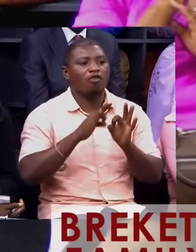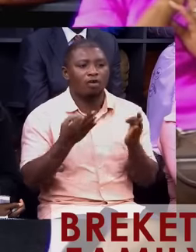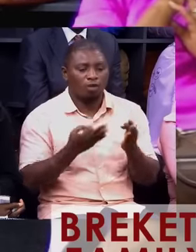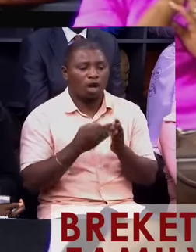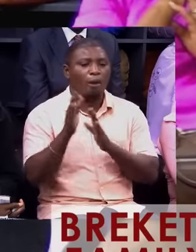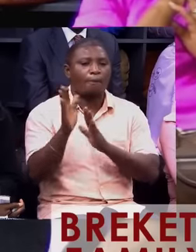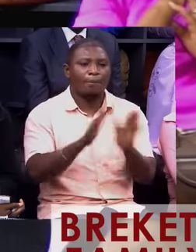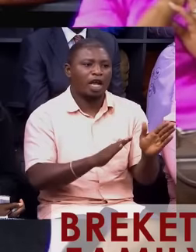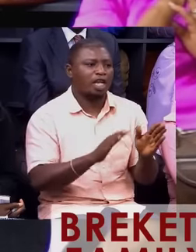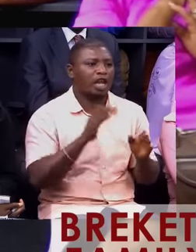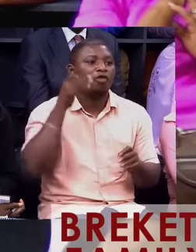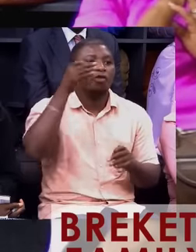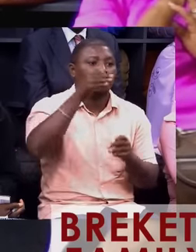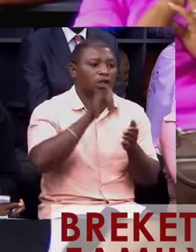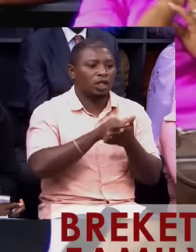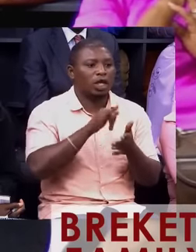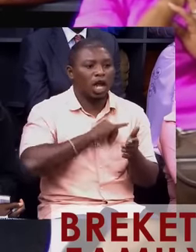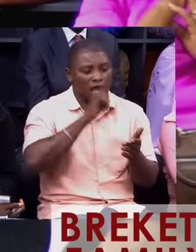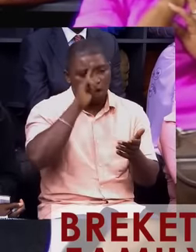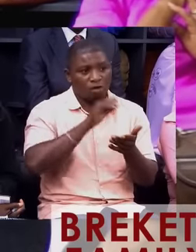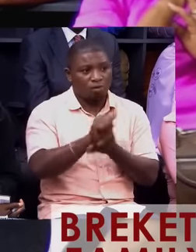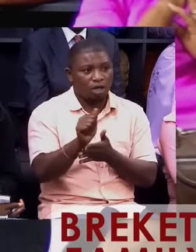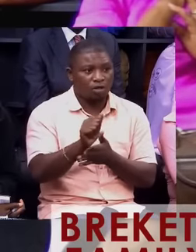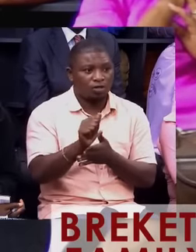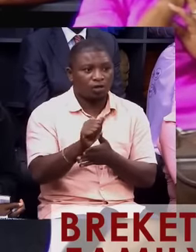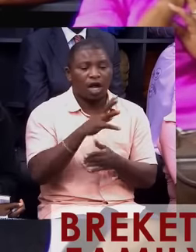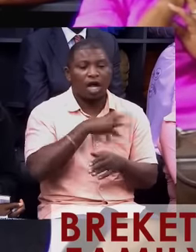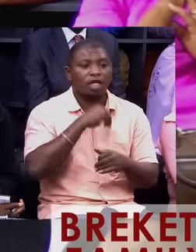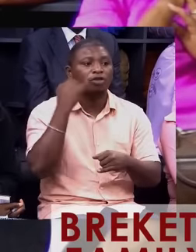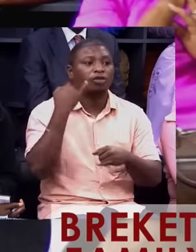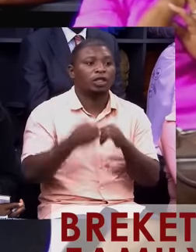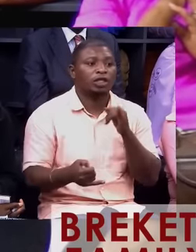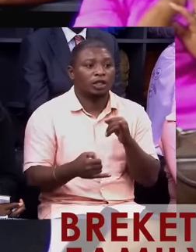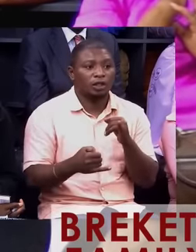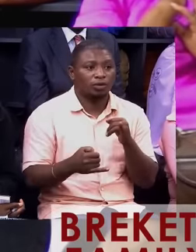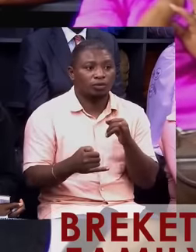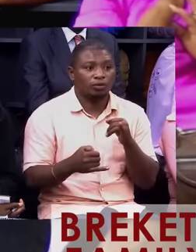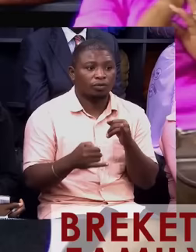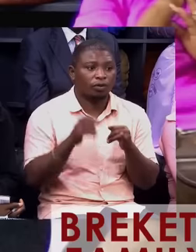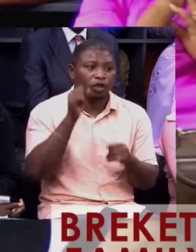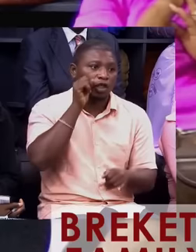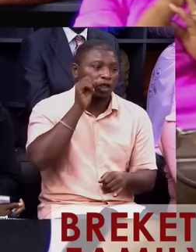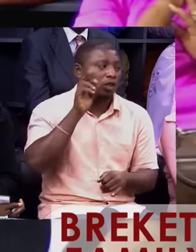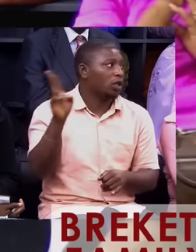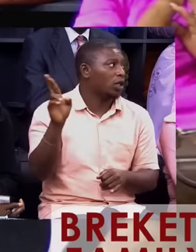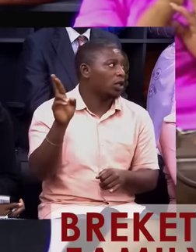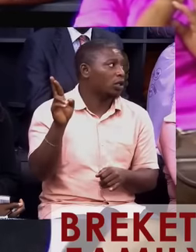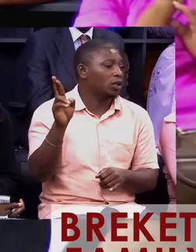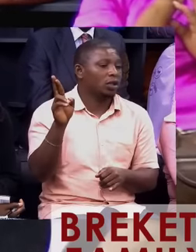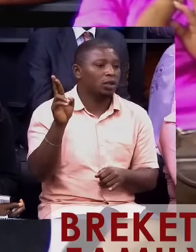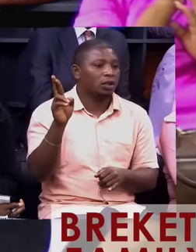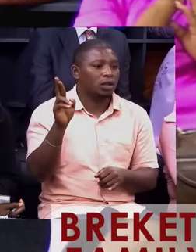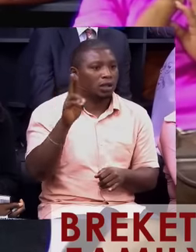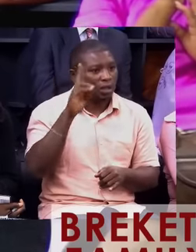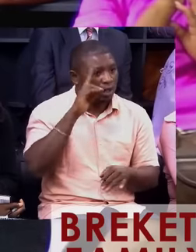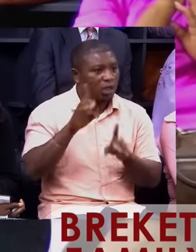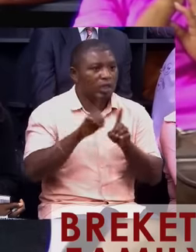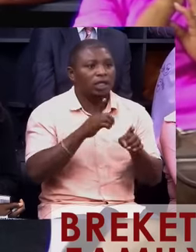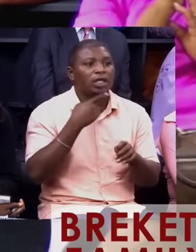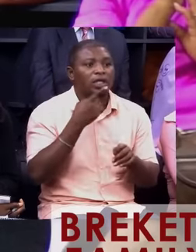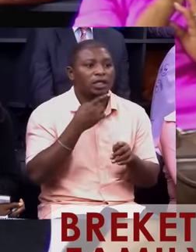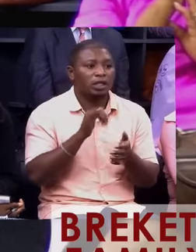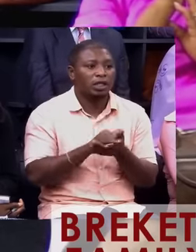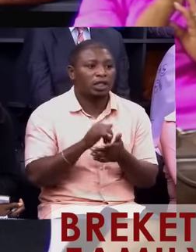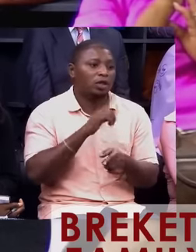their Futures that I believe he was talking about and finally sir yes yes ma'am he did say